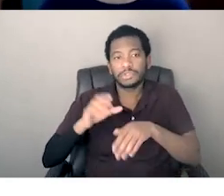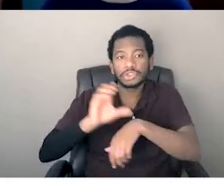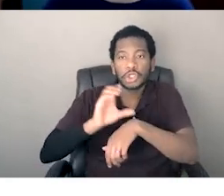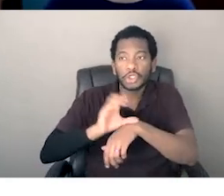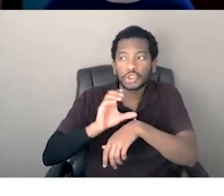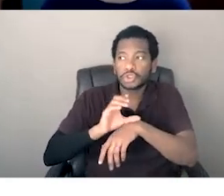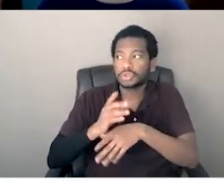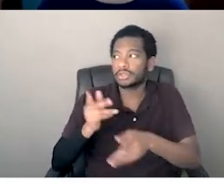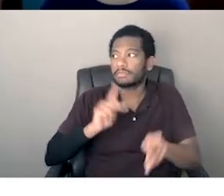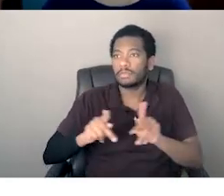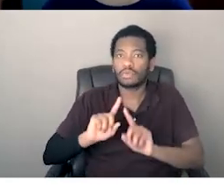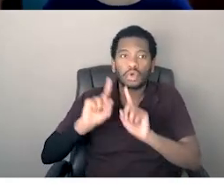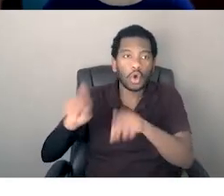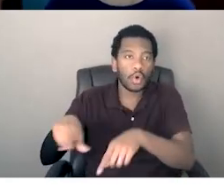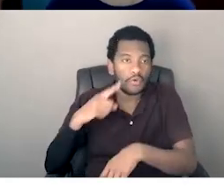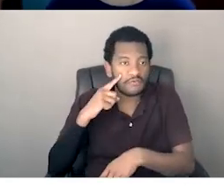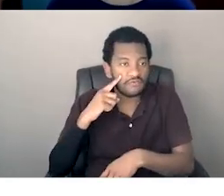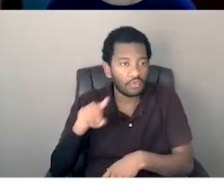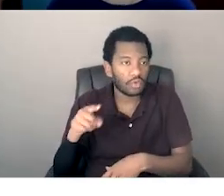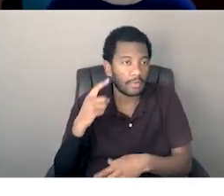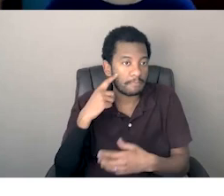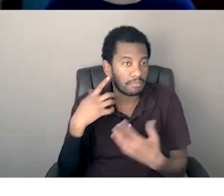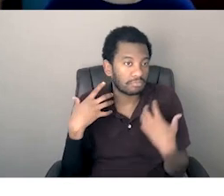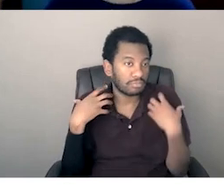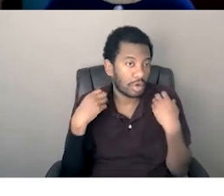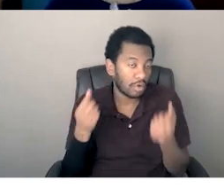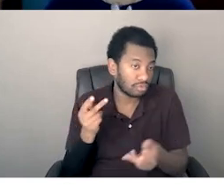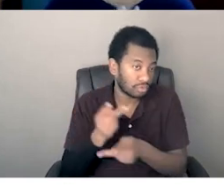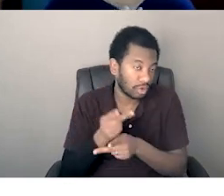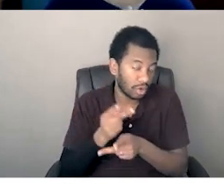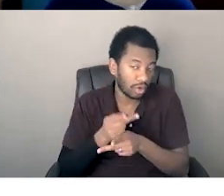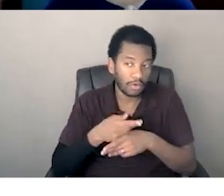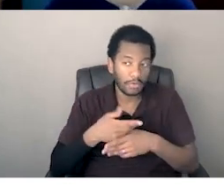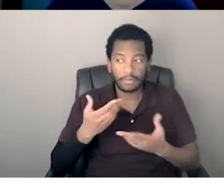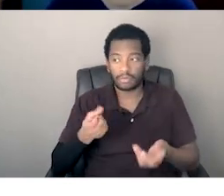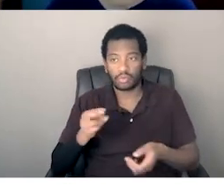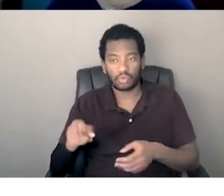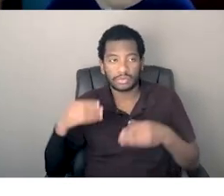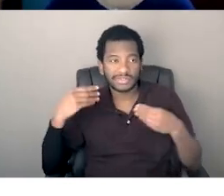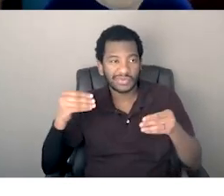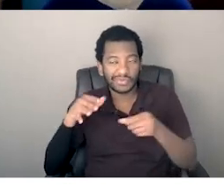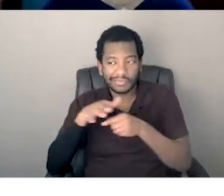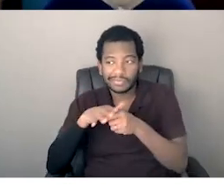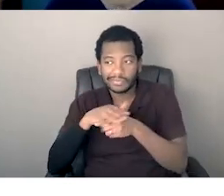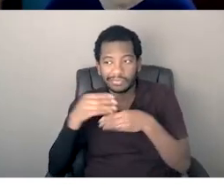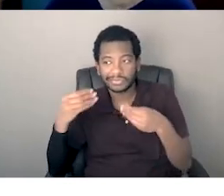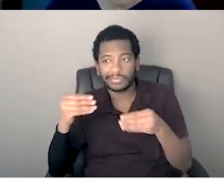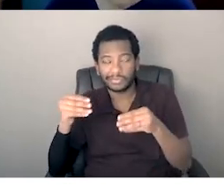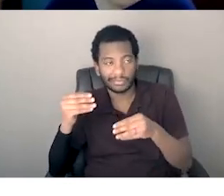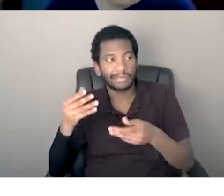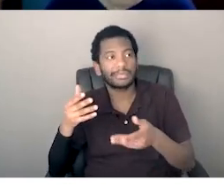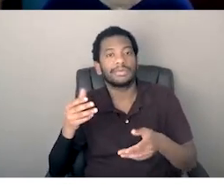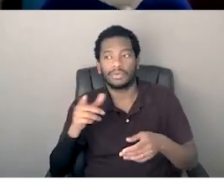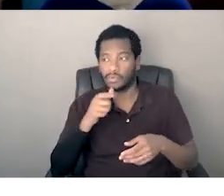store or a mechanic shop that gives people second chance jobs. Maybe there's a neighbor who's running a meal